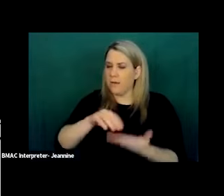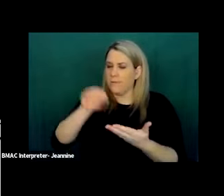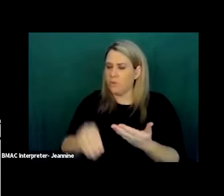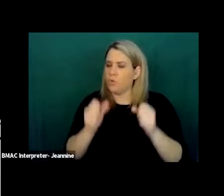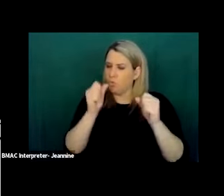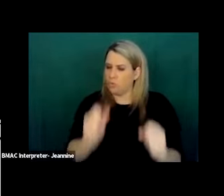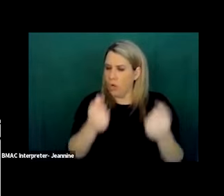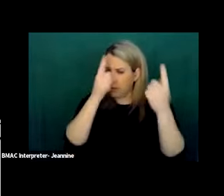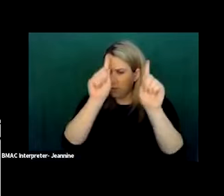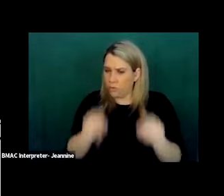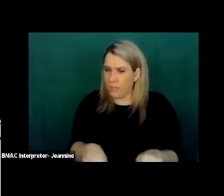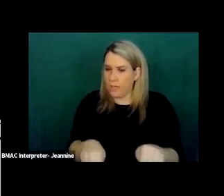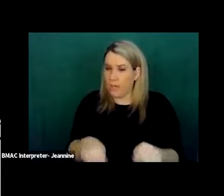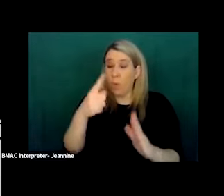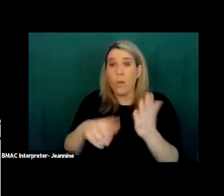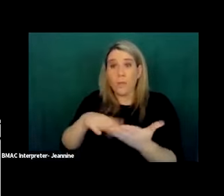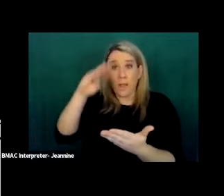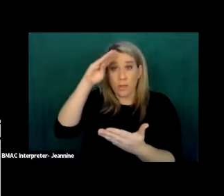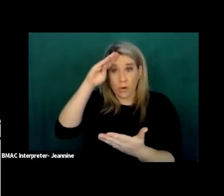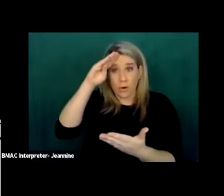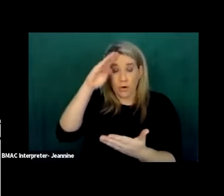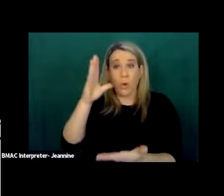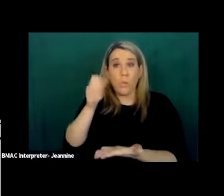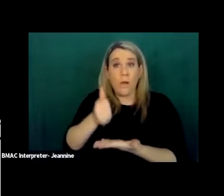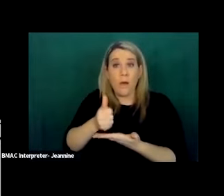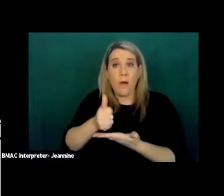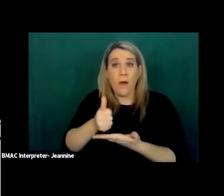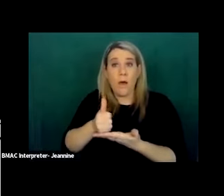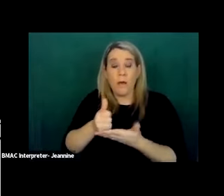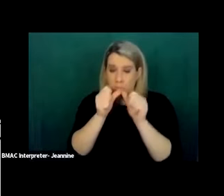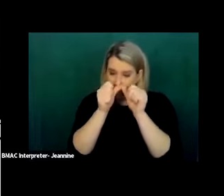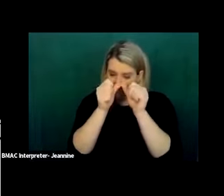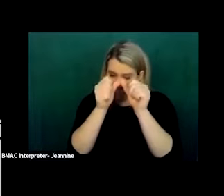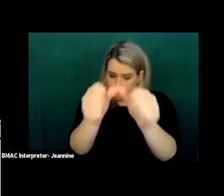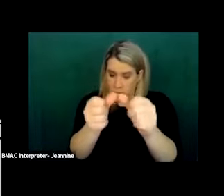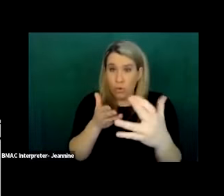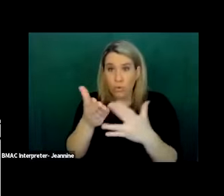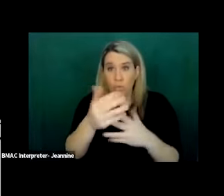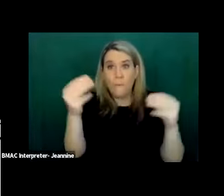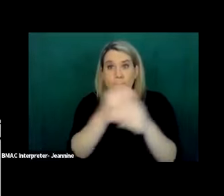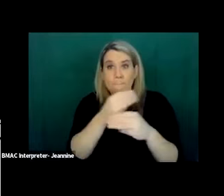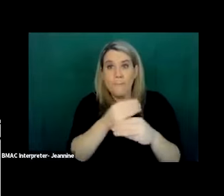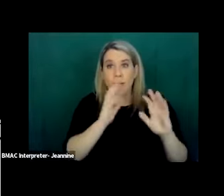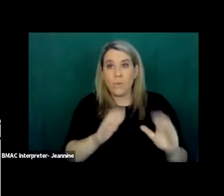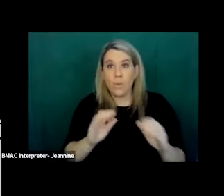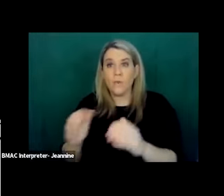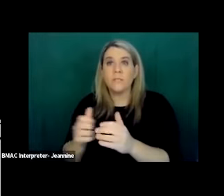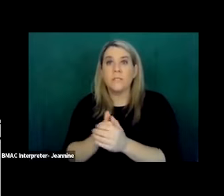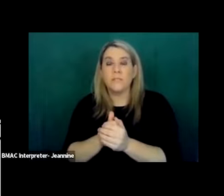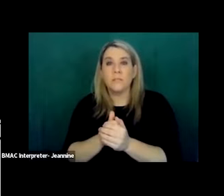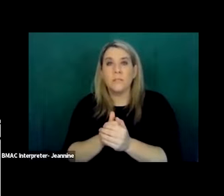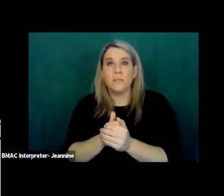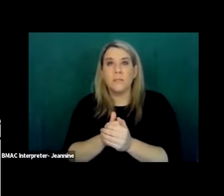that the lessons they learned will help them persist through their math courses, increase the likelihood